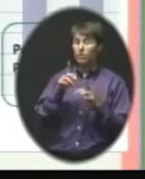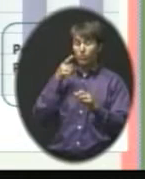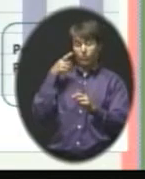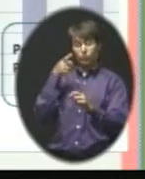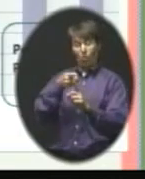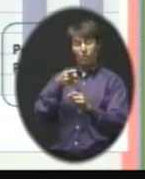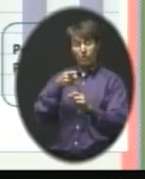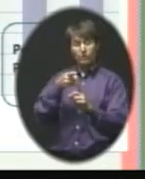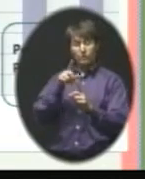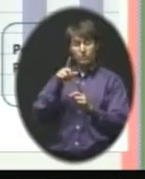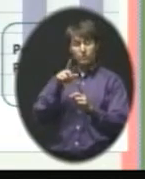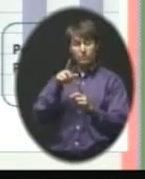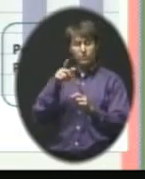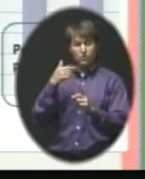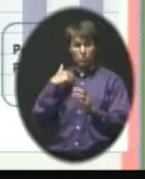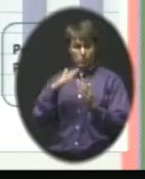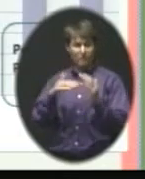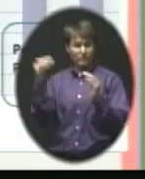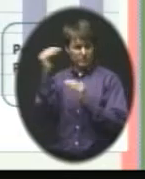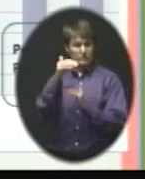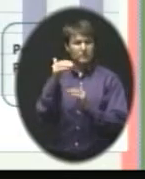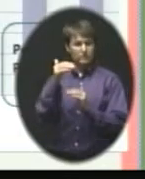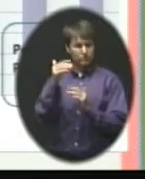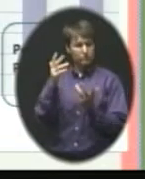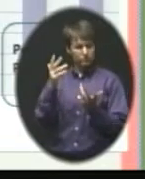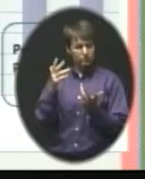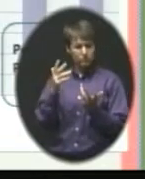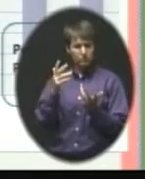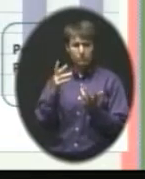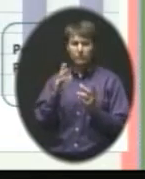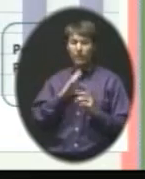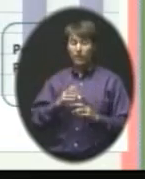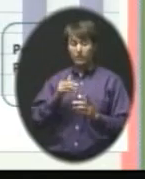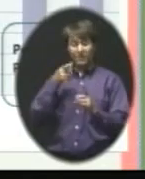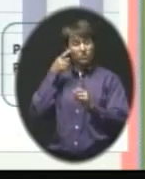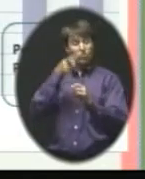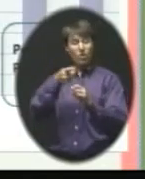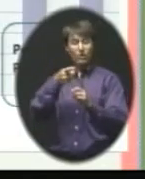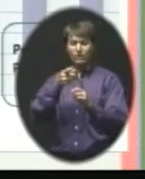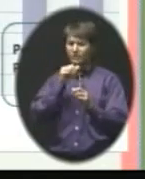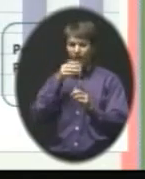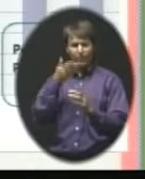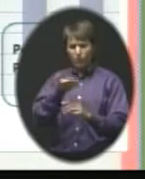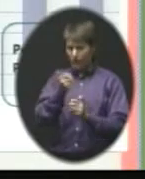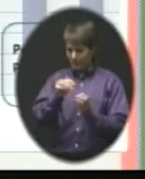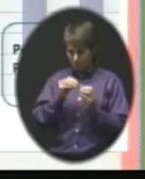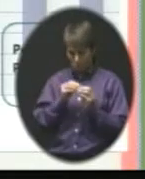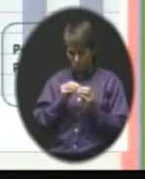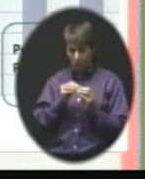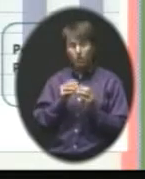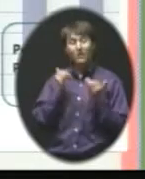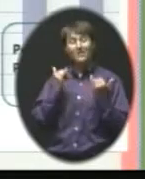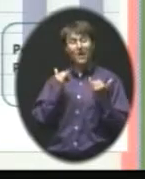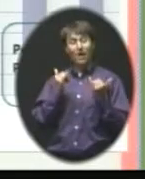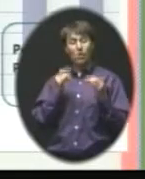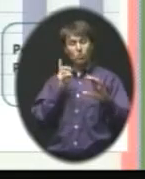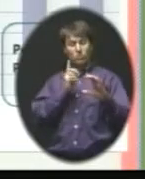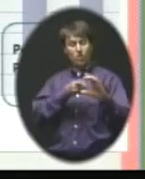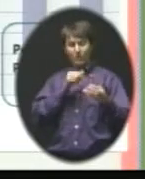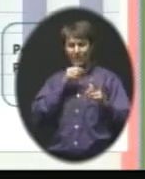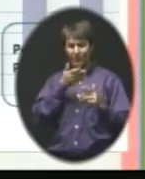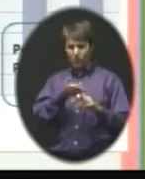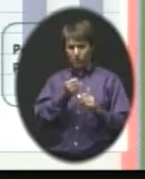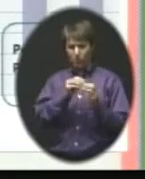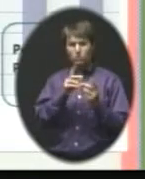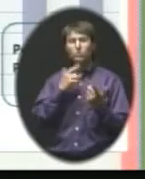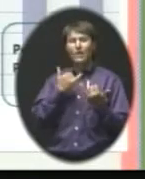we had to make, we exceeded that target. That target is gone now, but we now have to look at in terms the